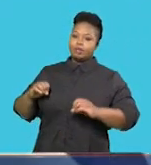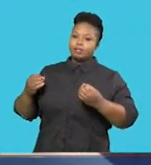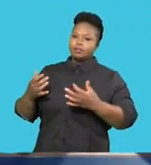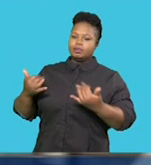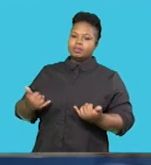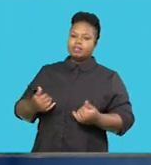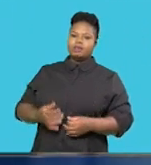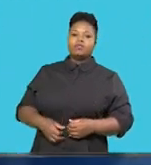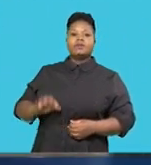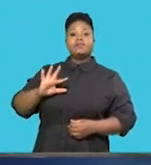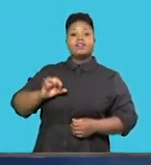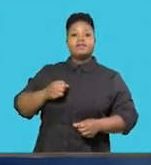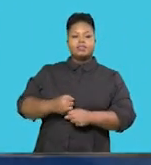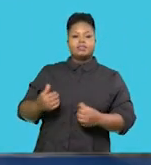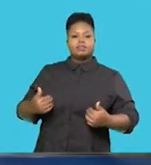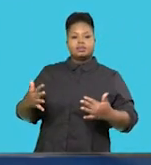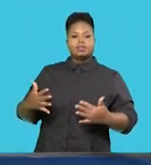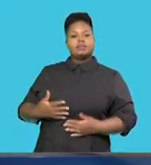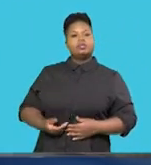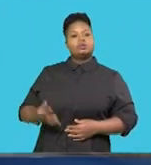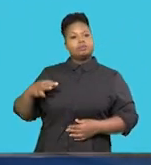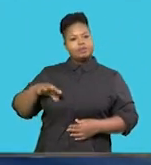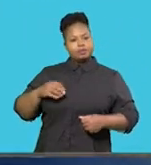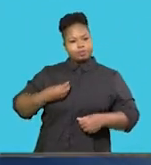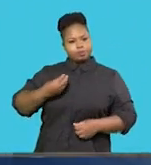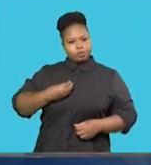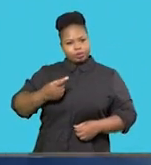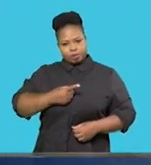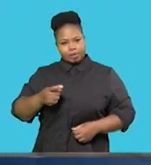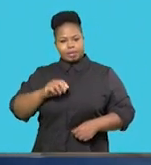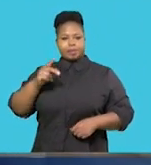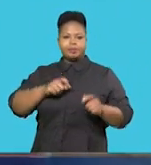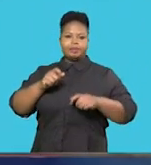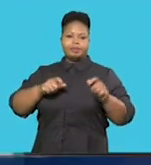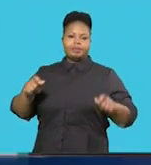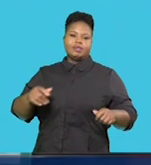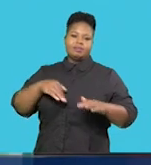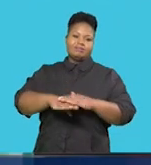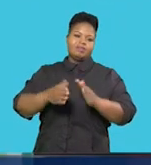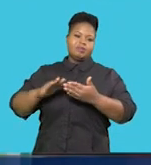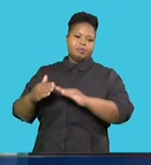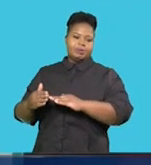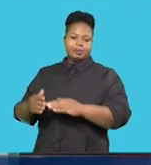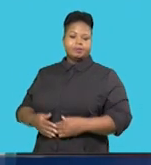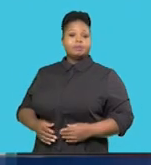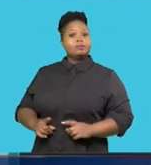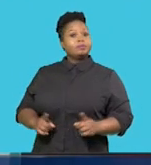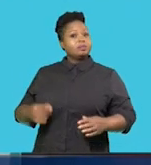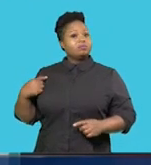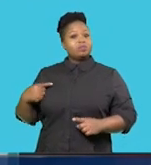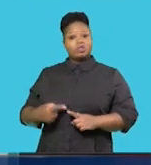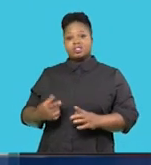limalunga neminyaka emihlanu liqalile ukuxhobisa ulutsha kunye namanye amalungu asekuhlaleni. Kodwa kungoku